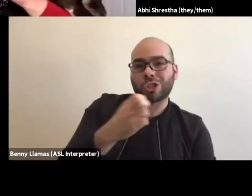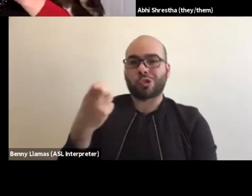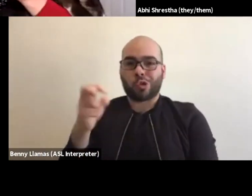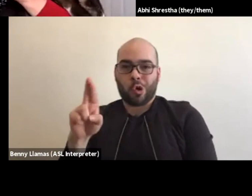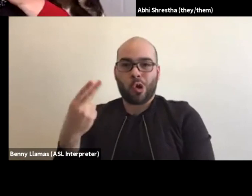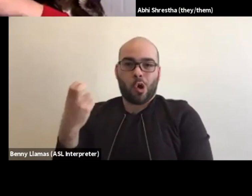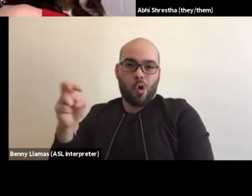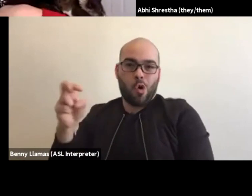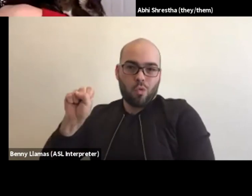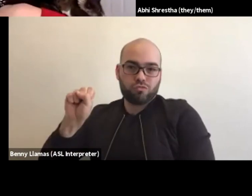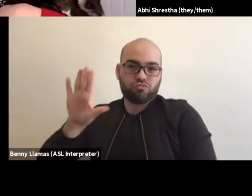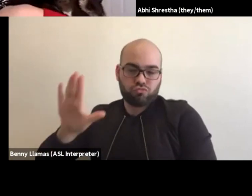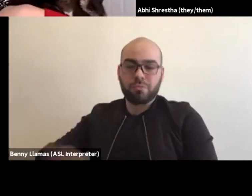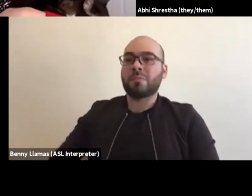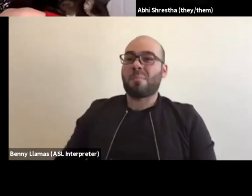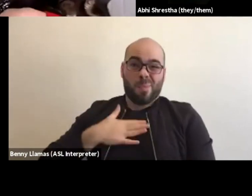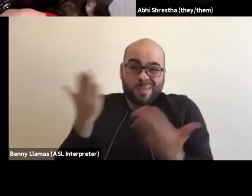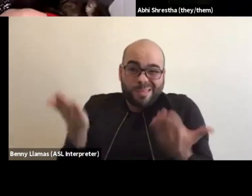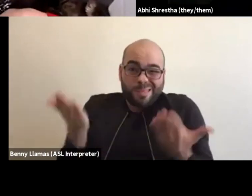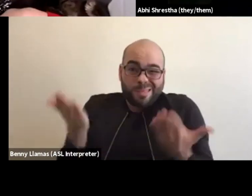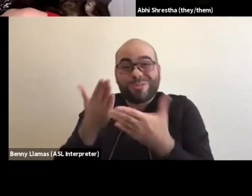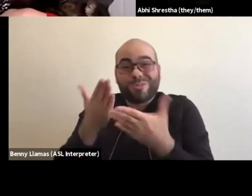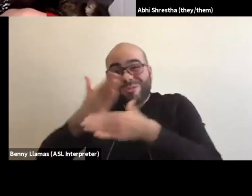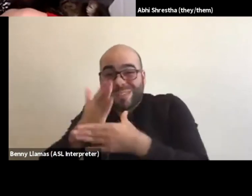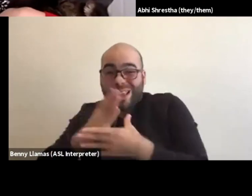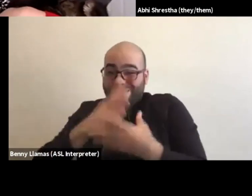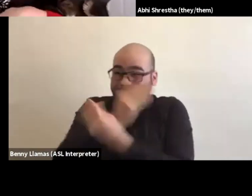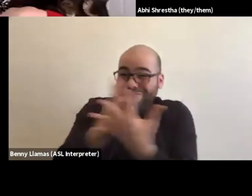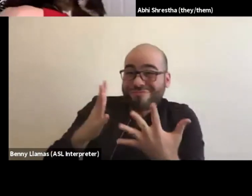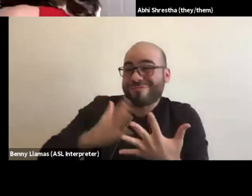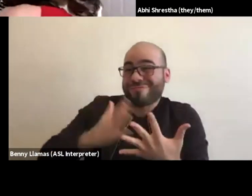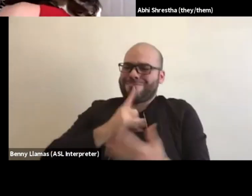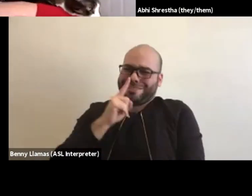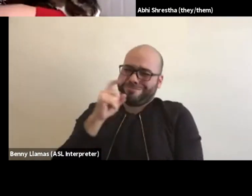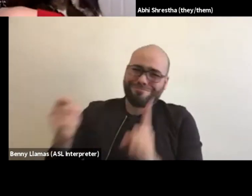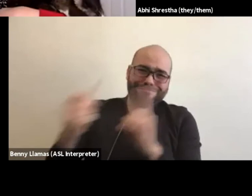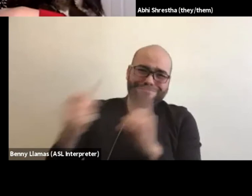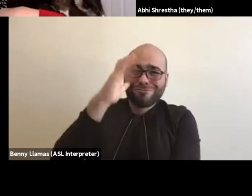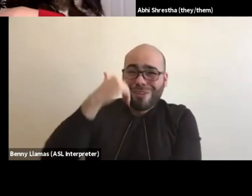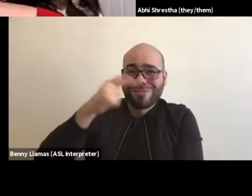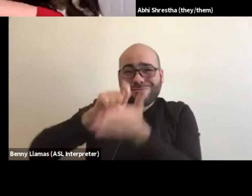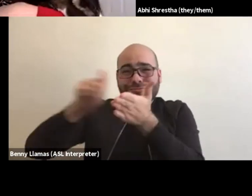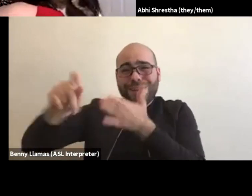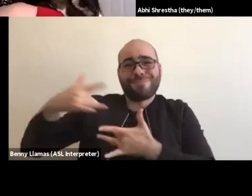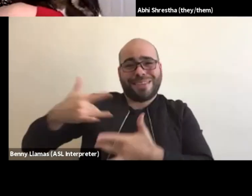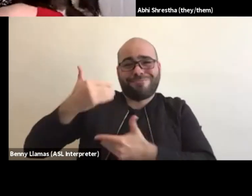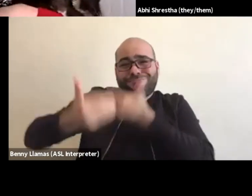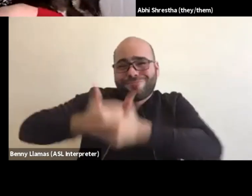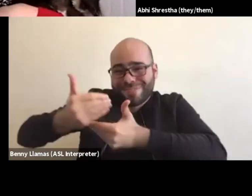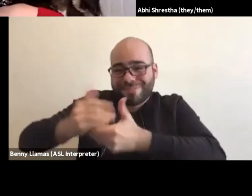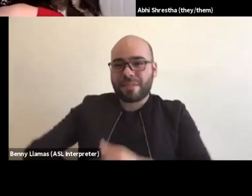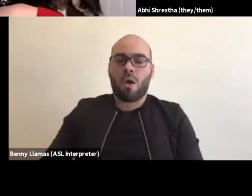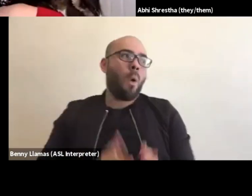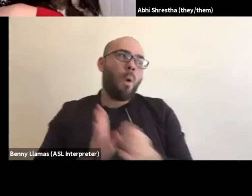share whatever I can about my very bizarre writing processes. I'm super excited. I